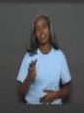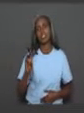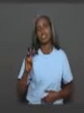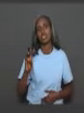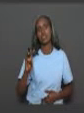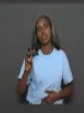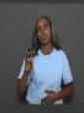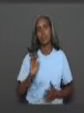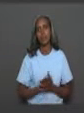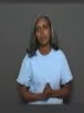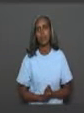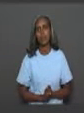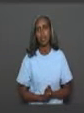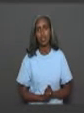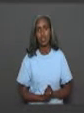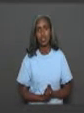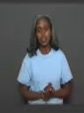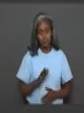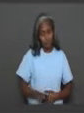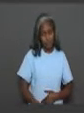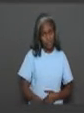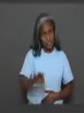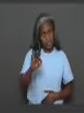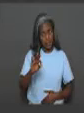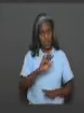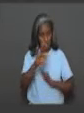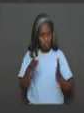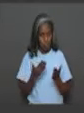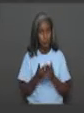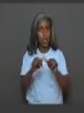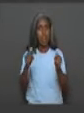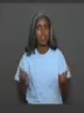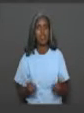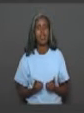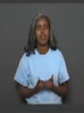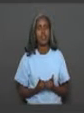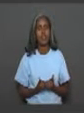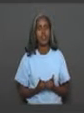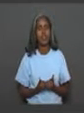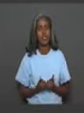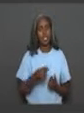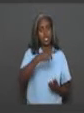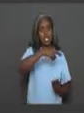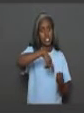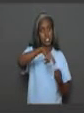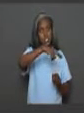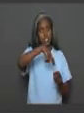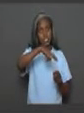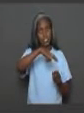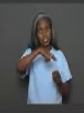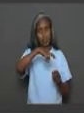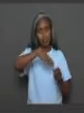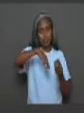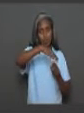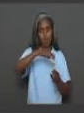5/6. To discover the total area of the region